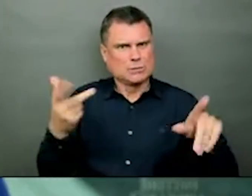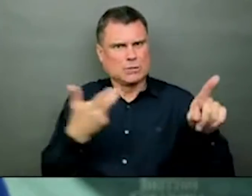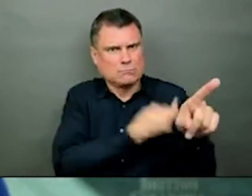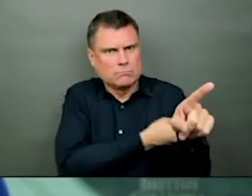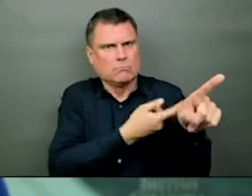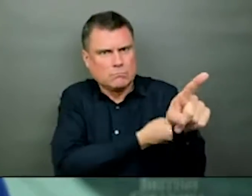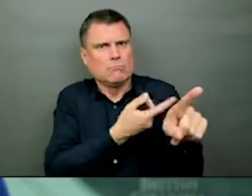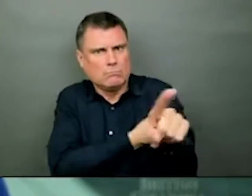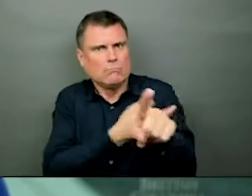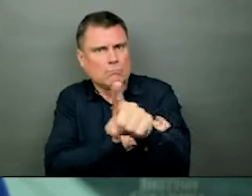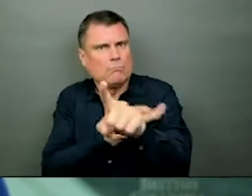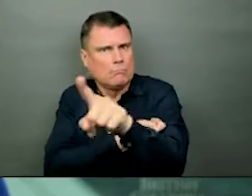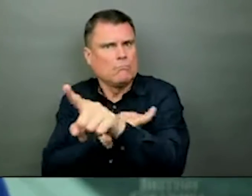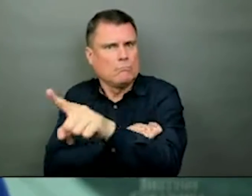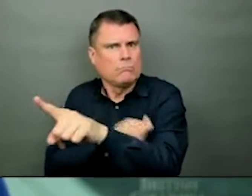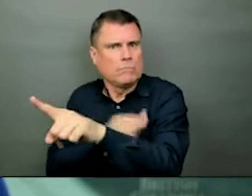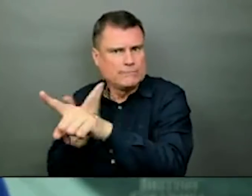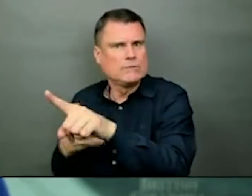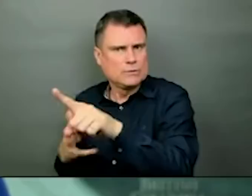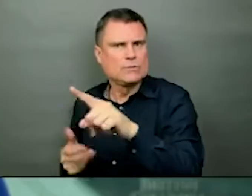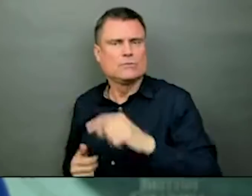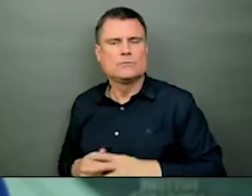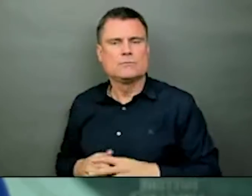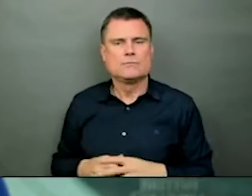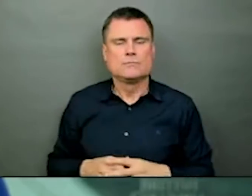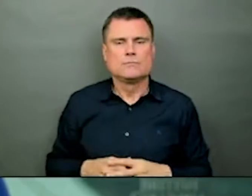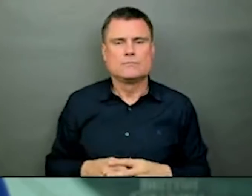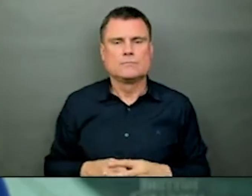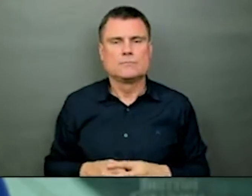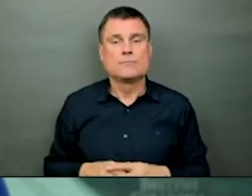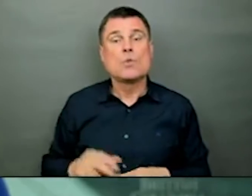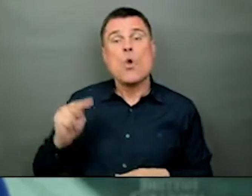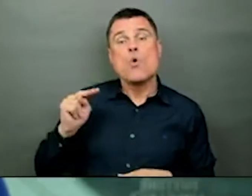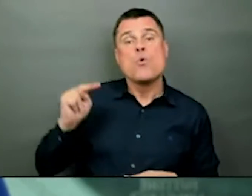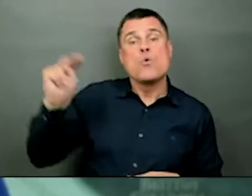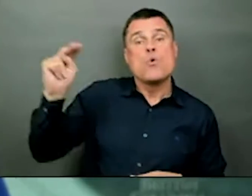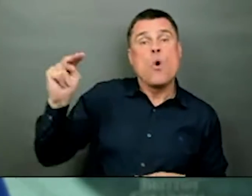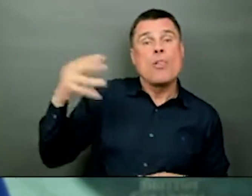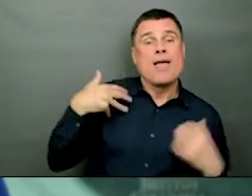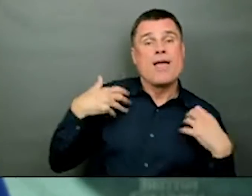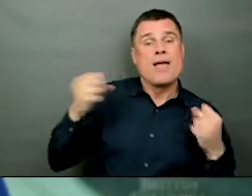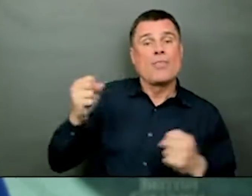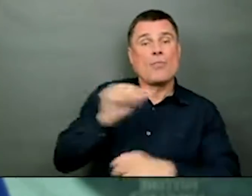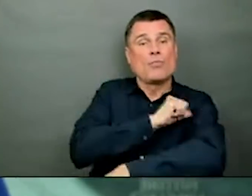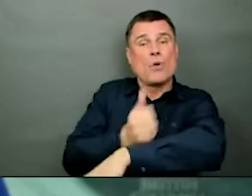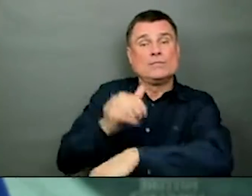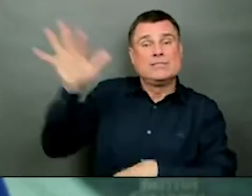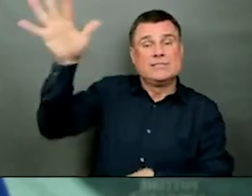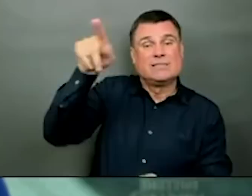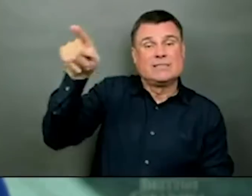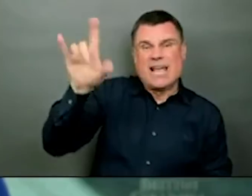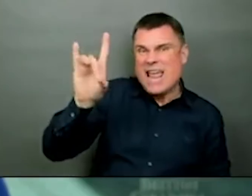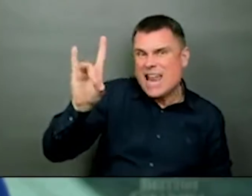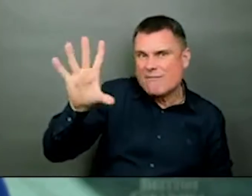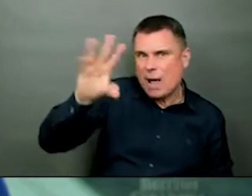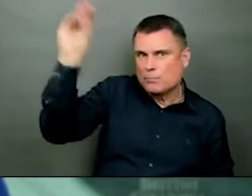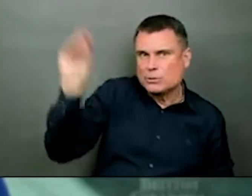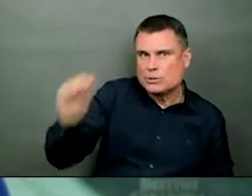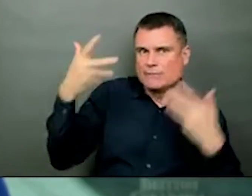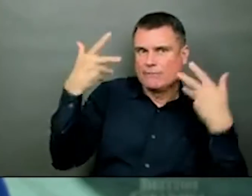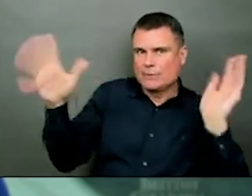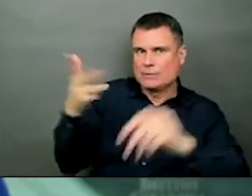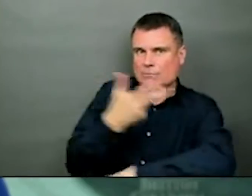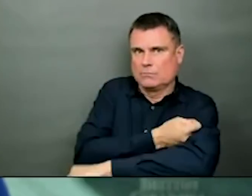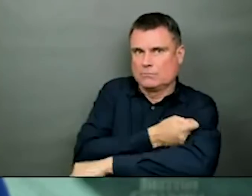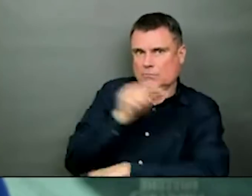The lowest is 85% in Northern Health. And as you can see from the report Dr. Gustafson did, we